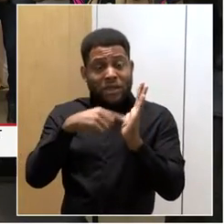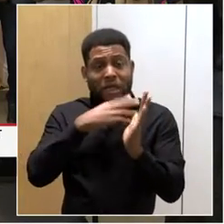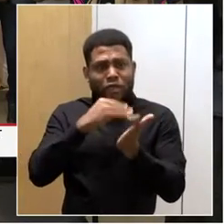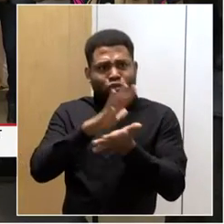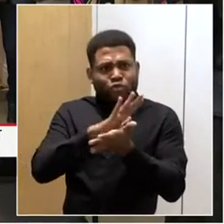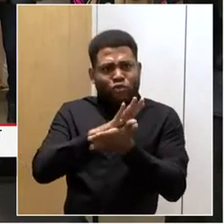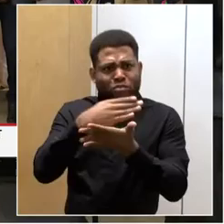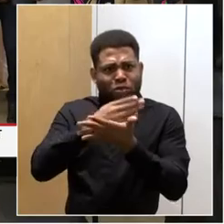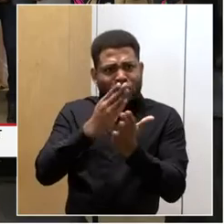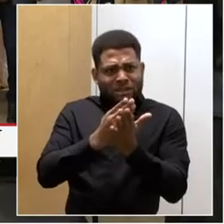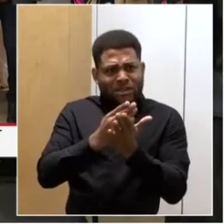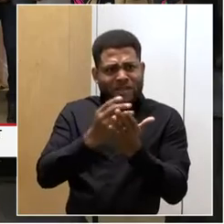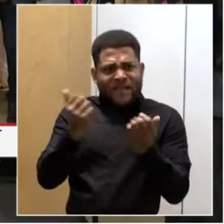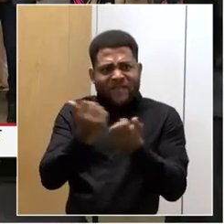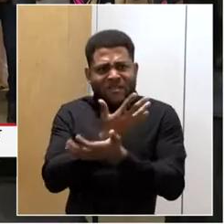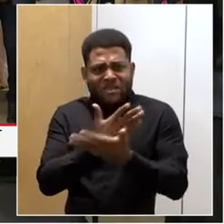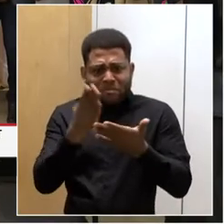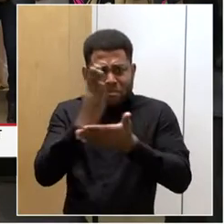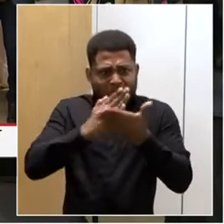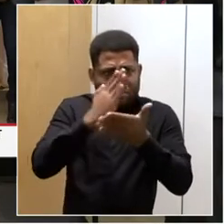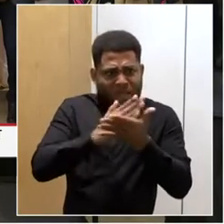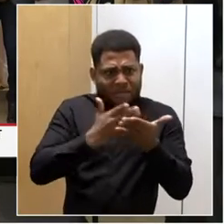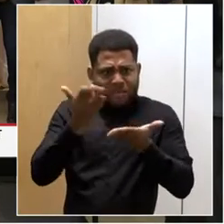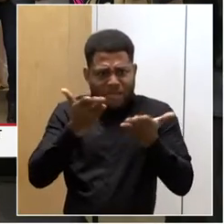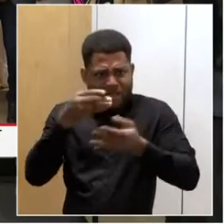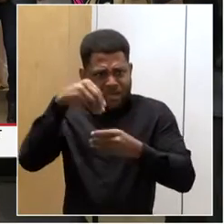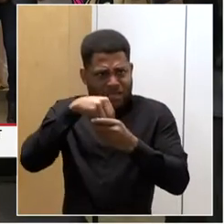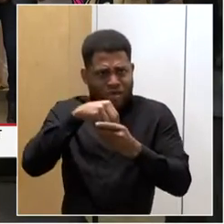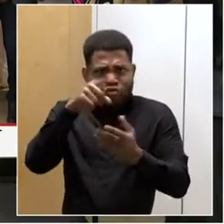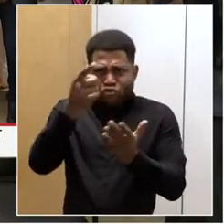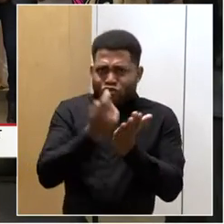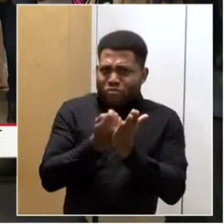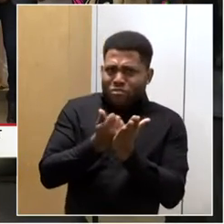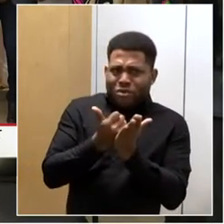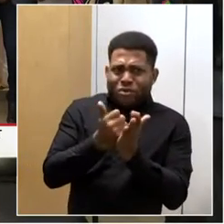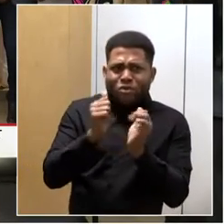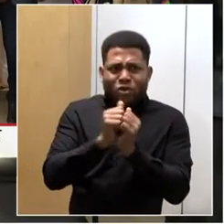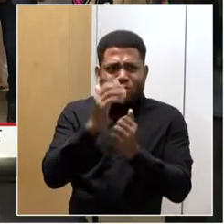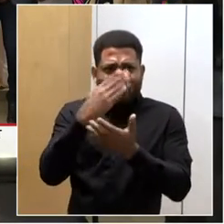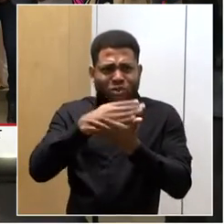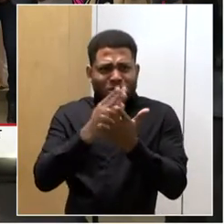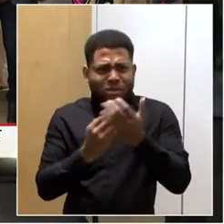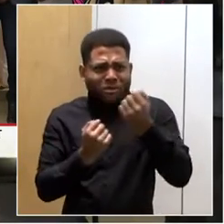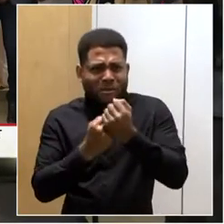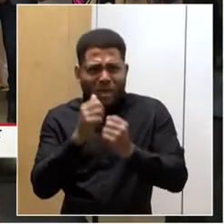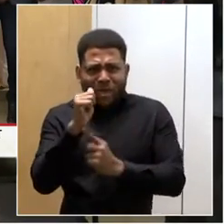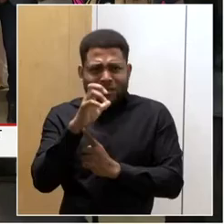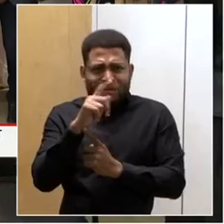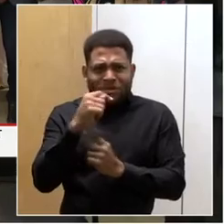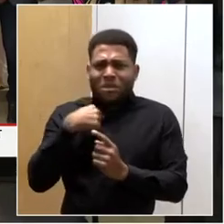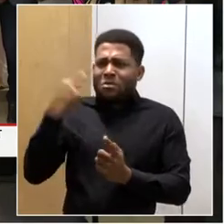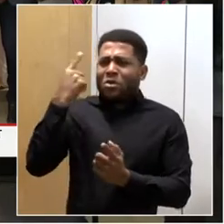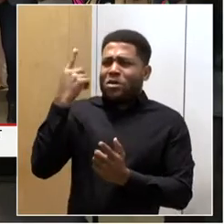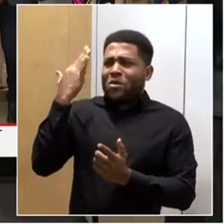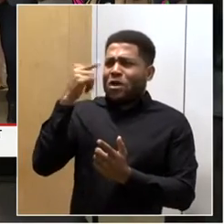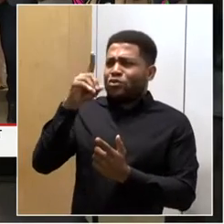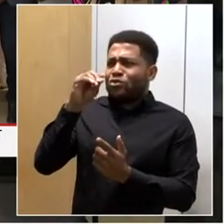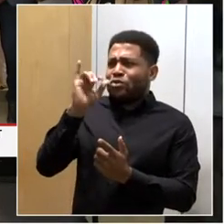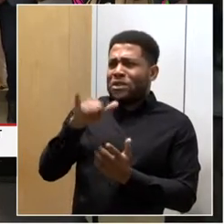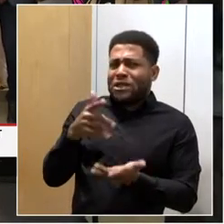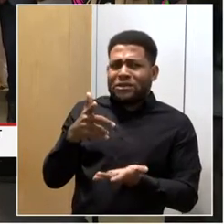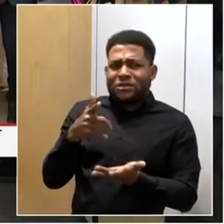there are elements that you repealed within the Budget Support Act, and I'm trying to figure out, why are you doing that if you already have mayoral